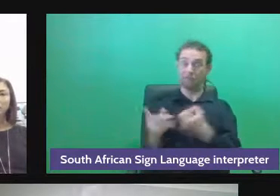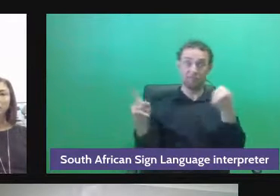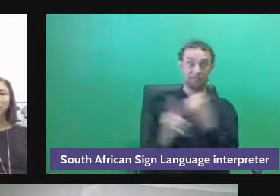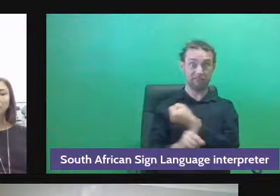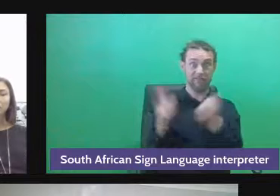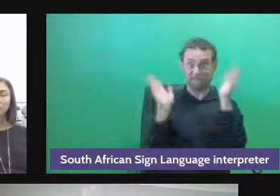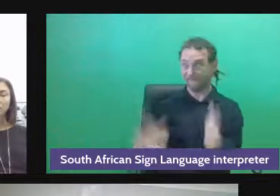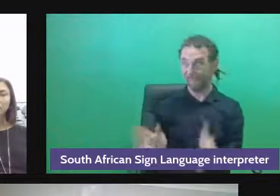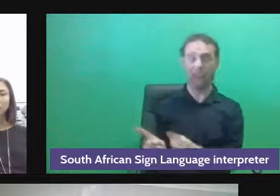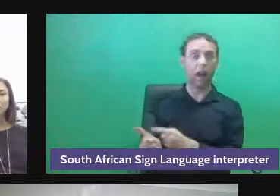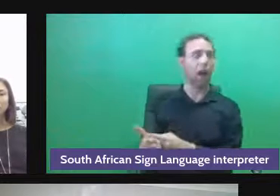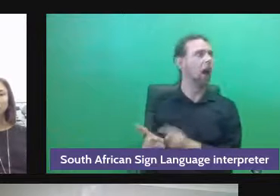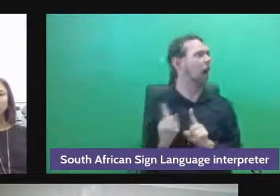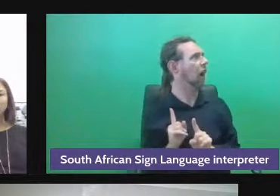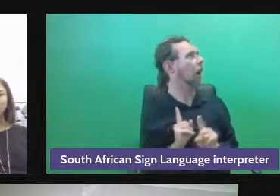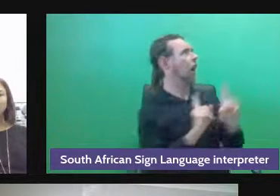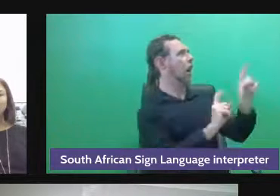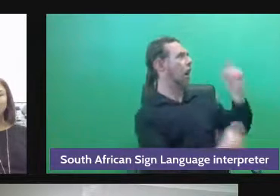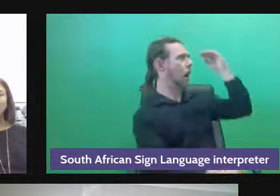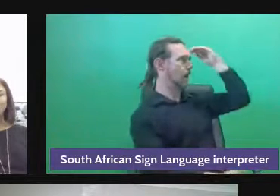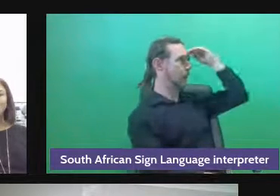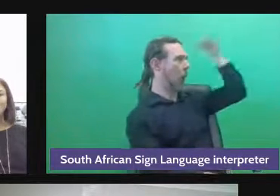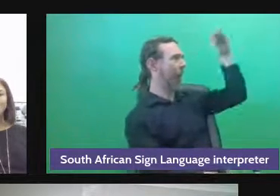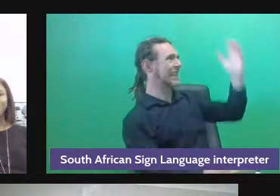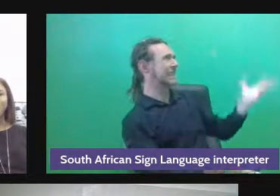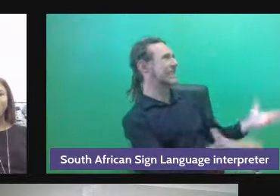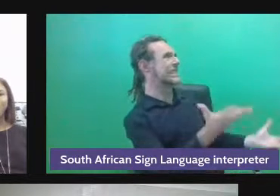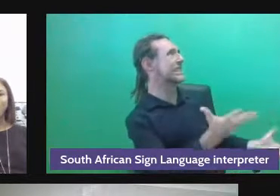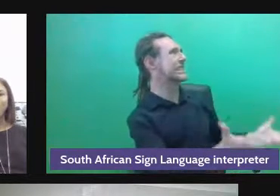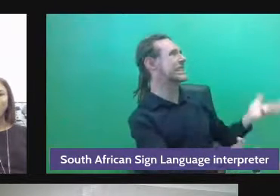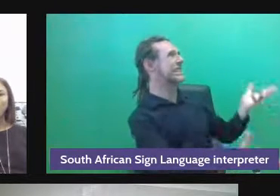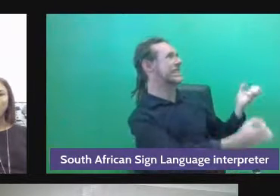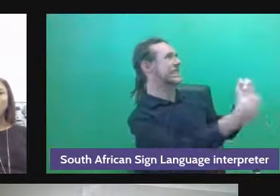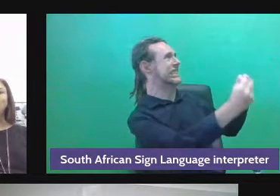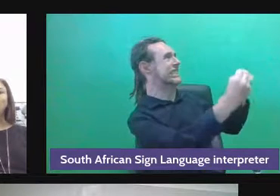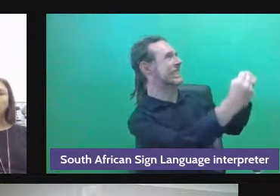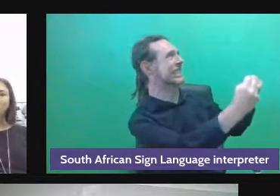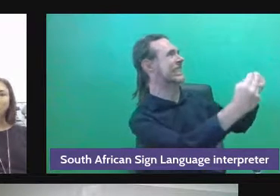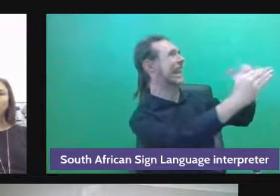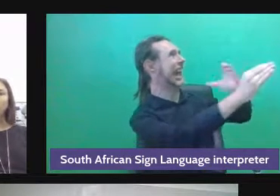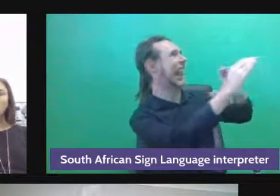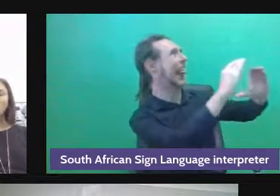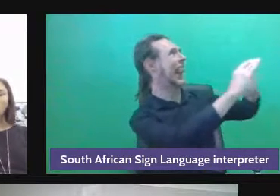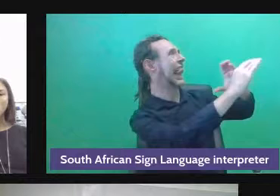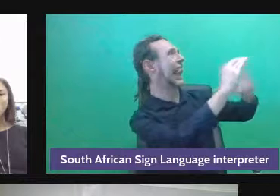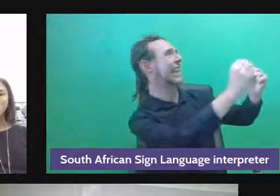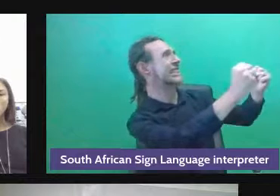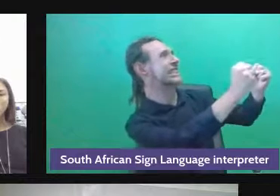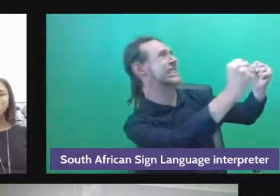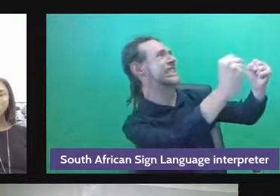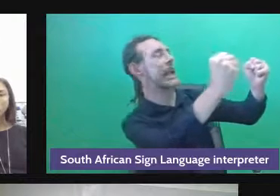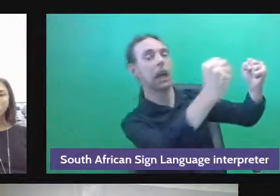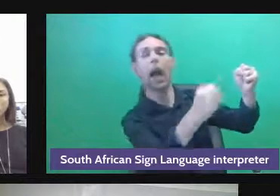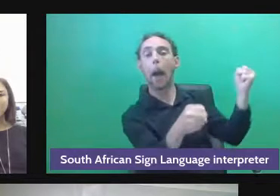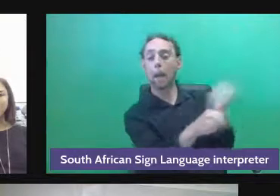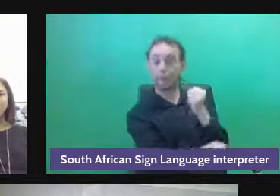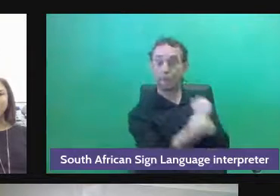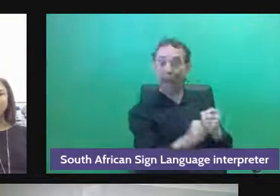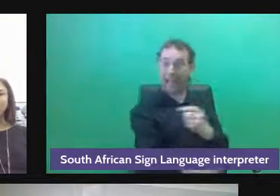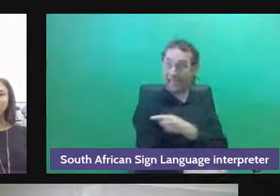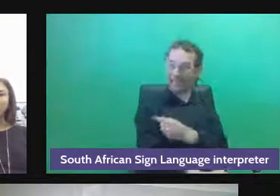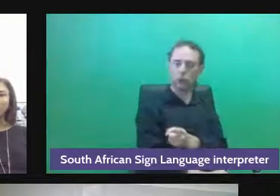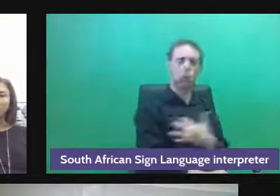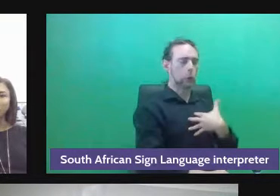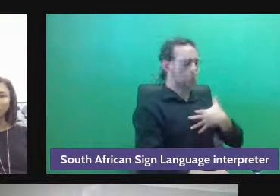violence, which can also have a disproportionate impact on these individuals. There is a